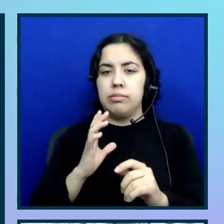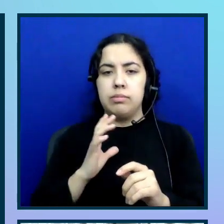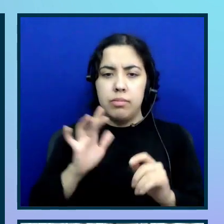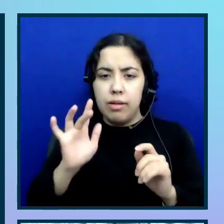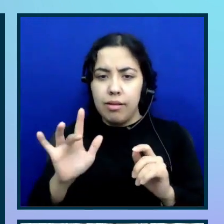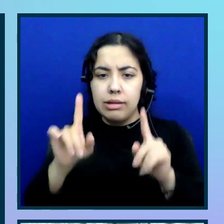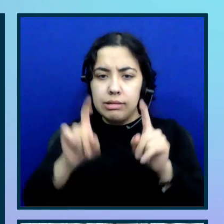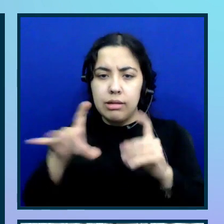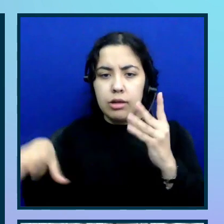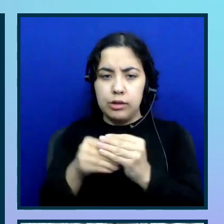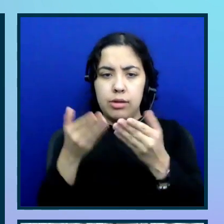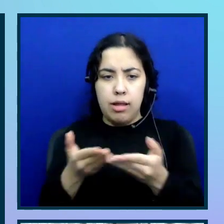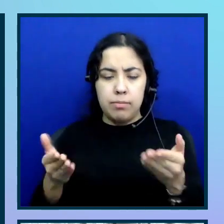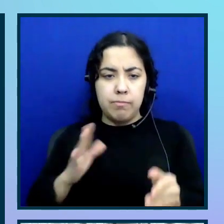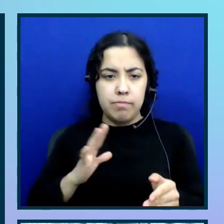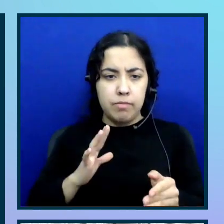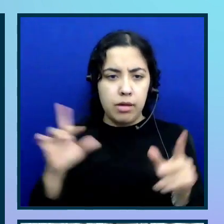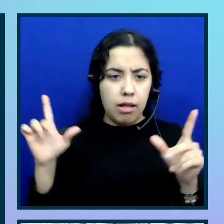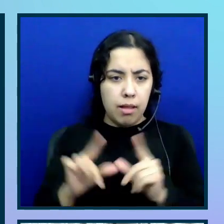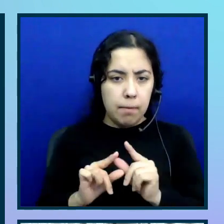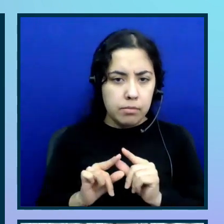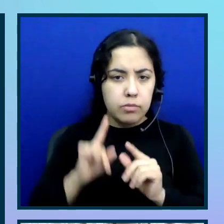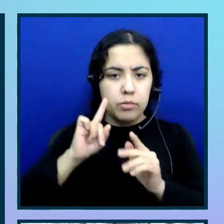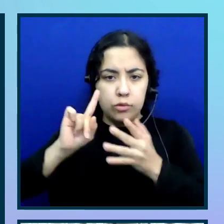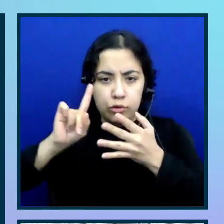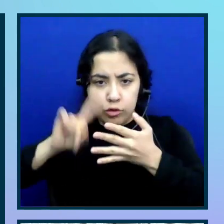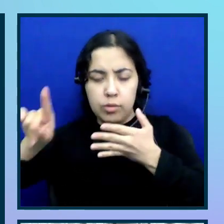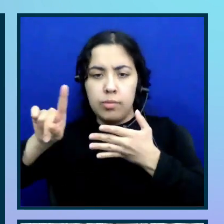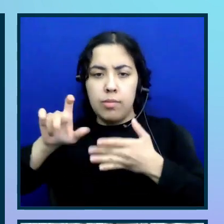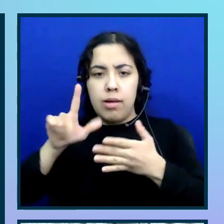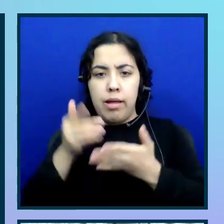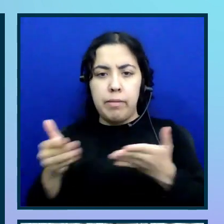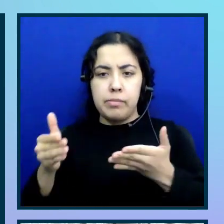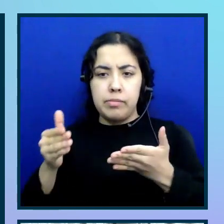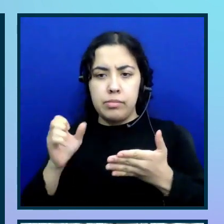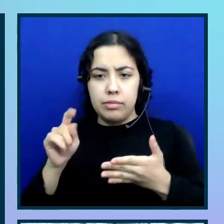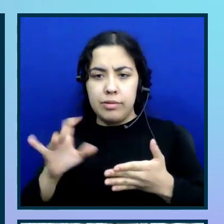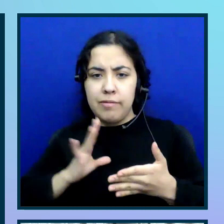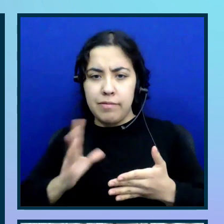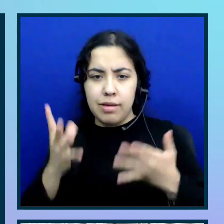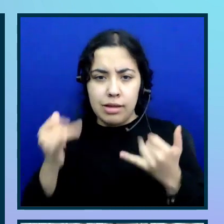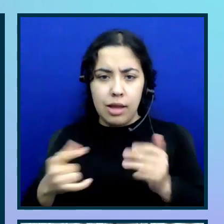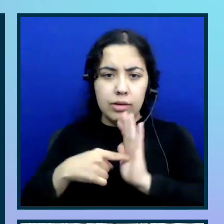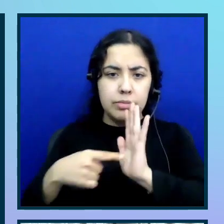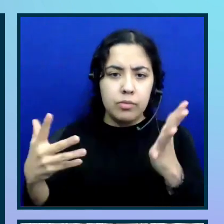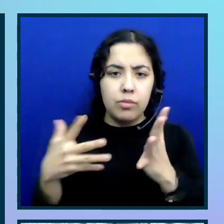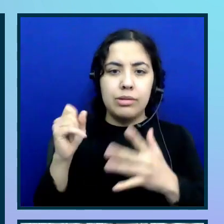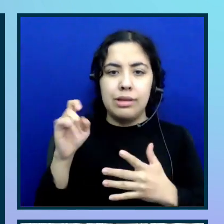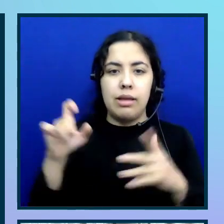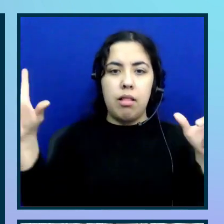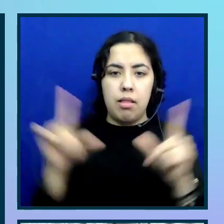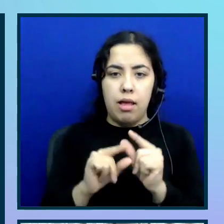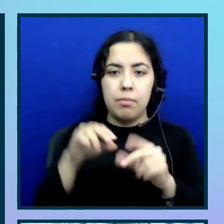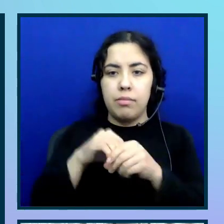test additional elements, collapse it, check element state. And now see that it now displays the state of collapse